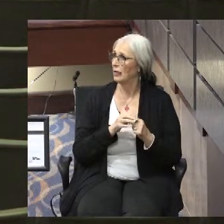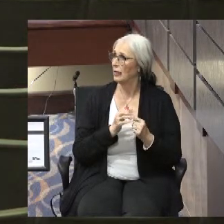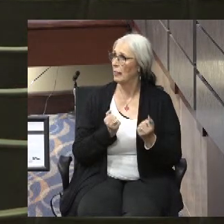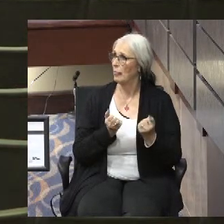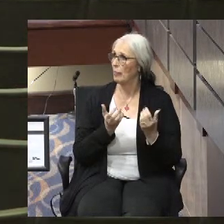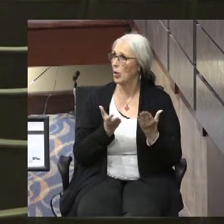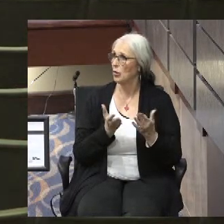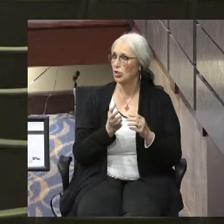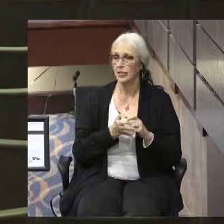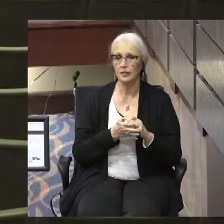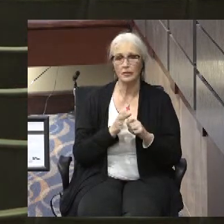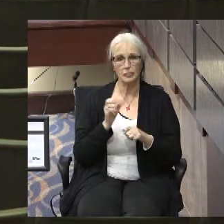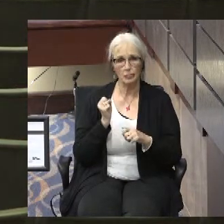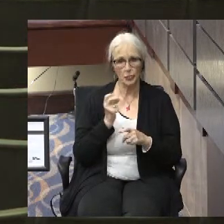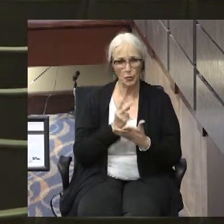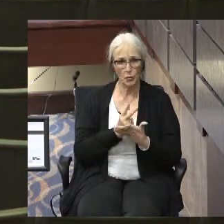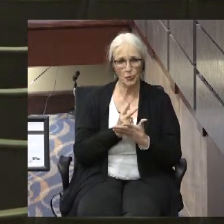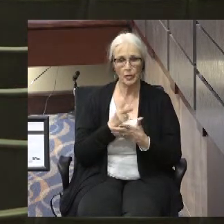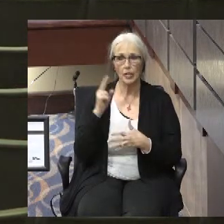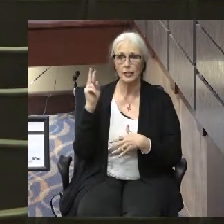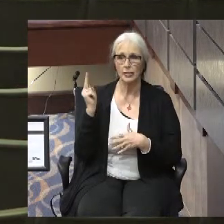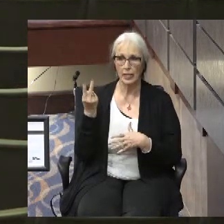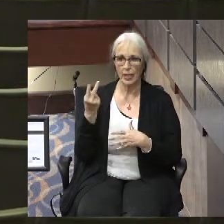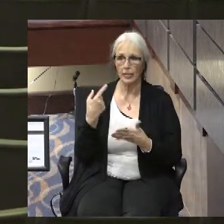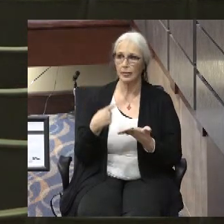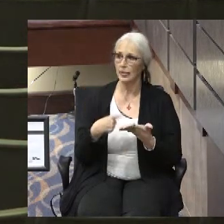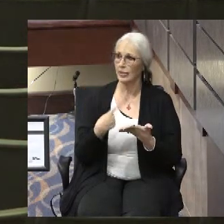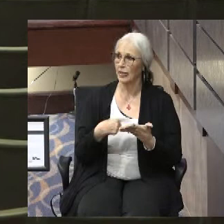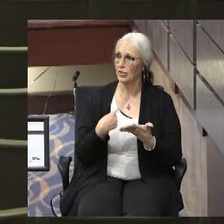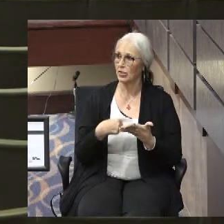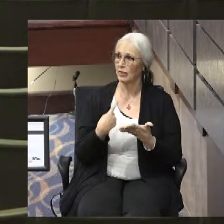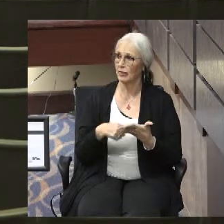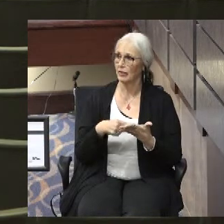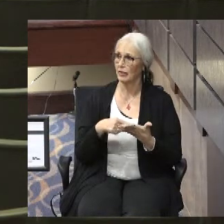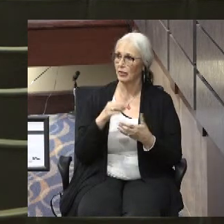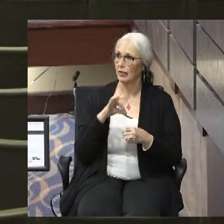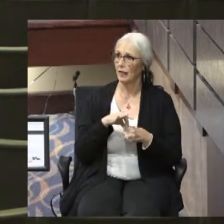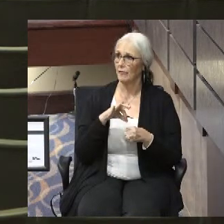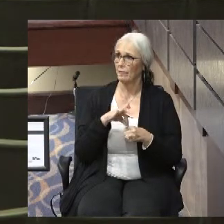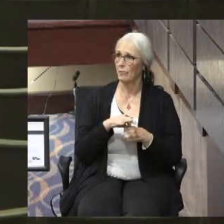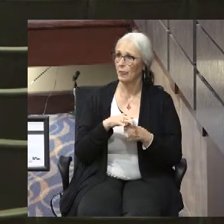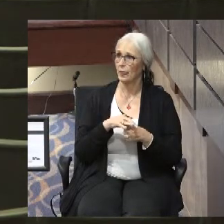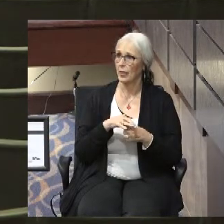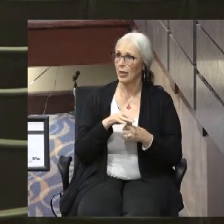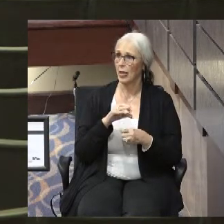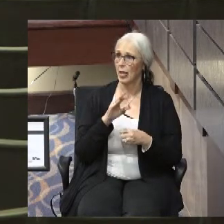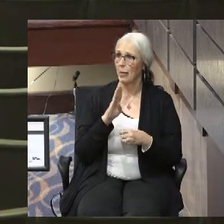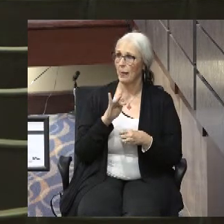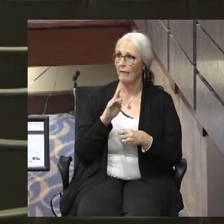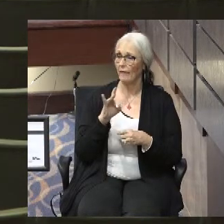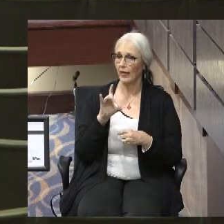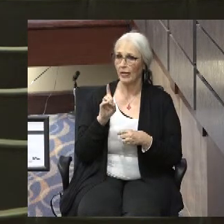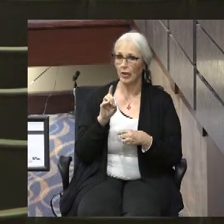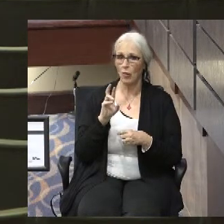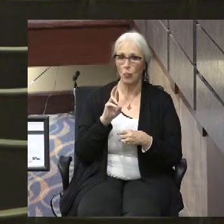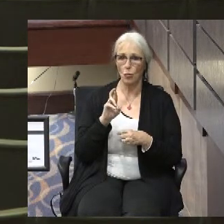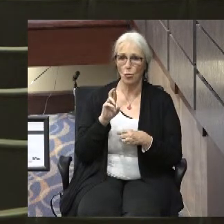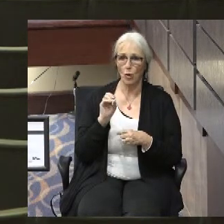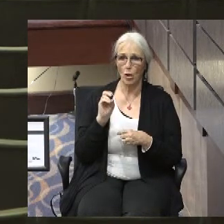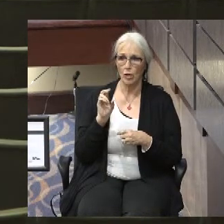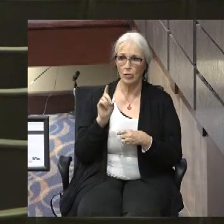I'll move. Second. Any discussion? Please poll the council. Bearfield? Rodriguez?